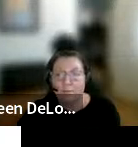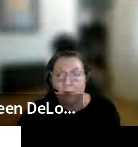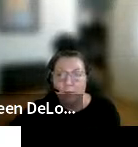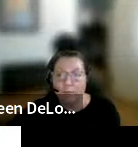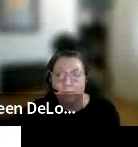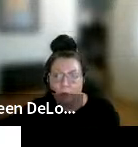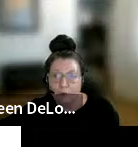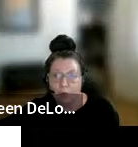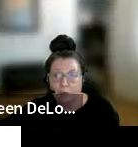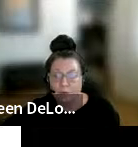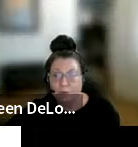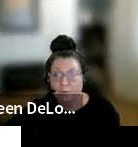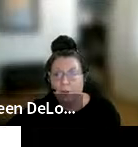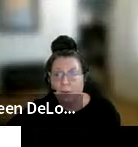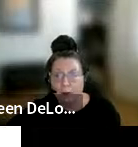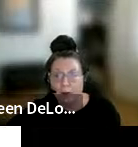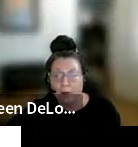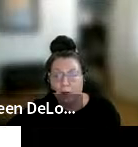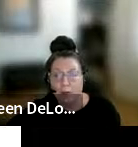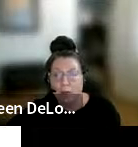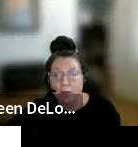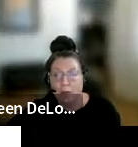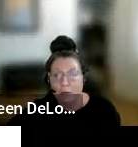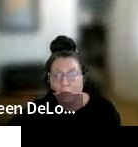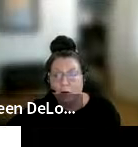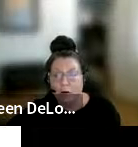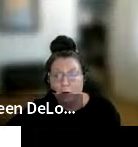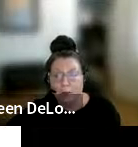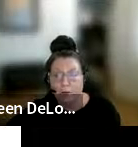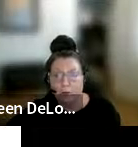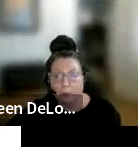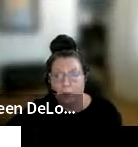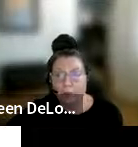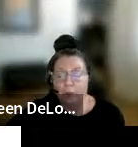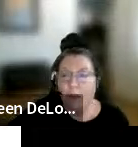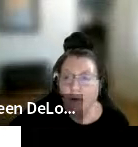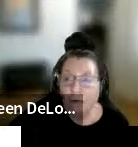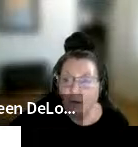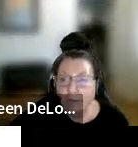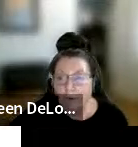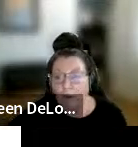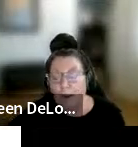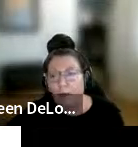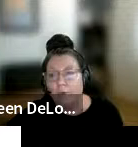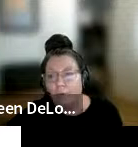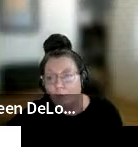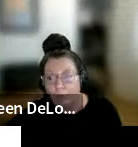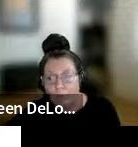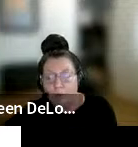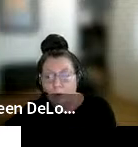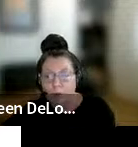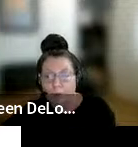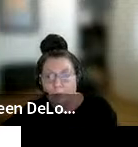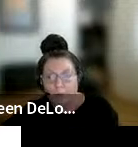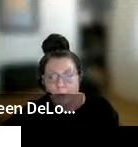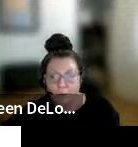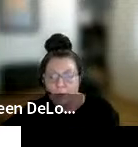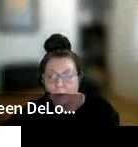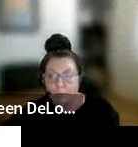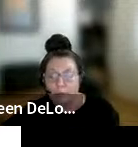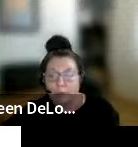In the following videos you're going to see of Claire, her and her mother and caregiver have given permission to